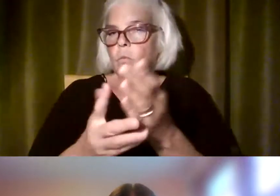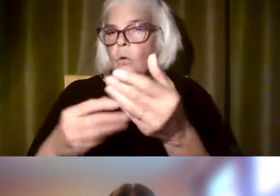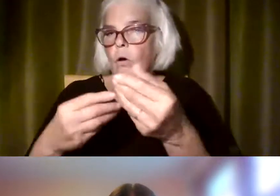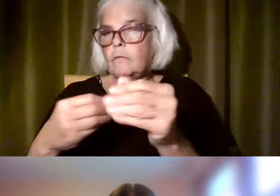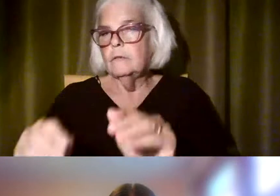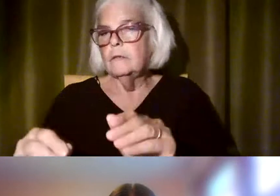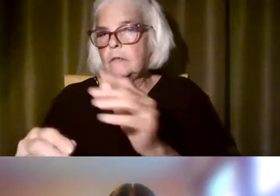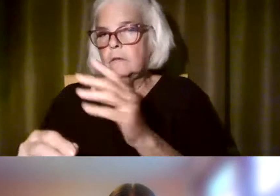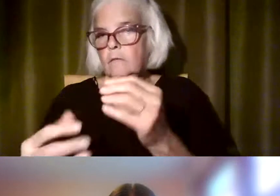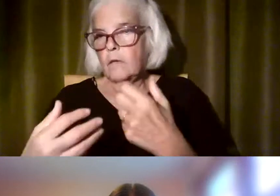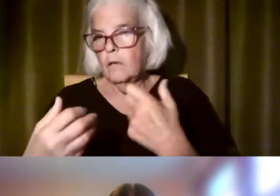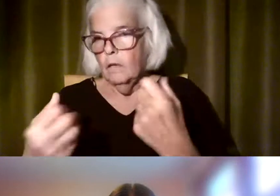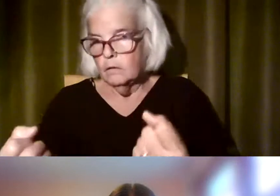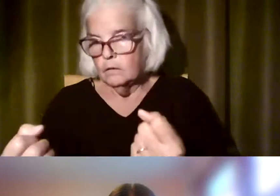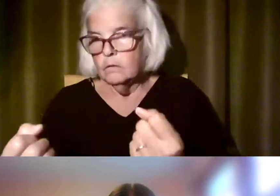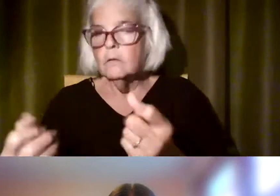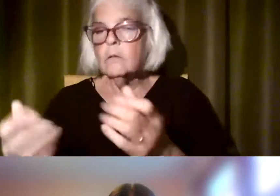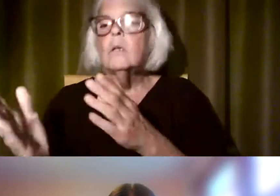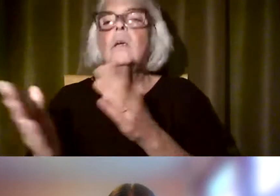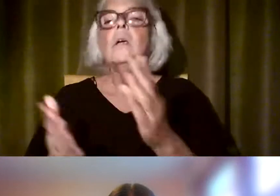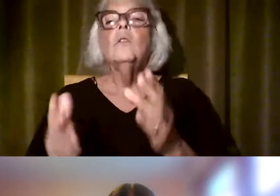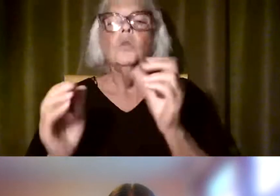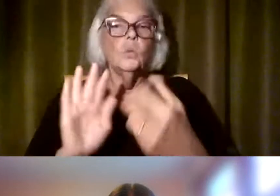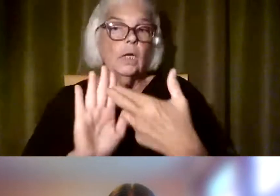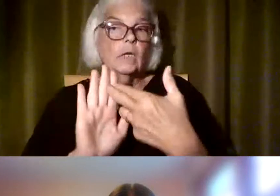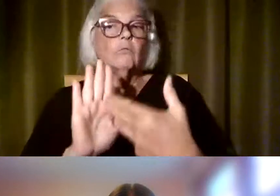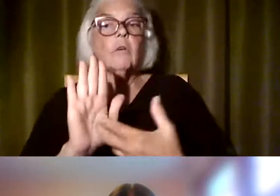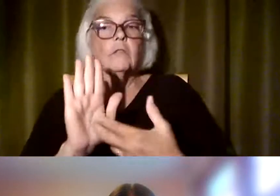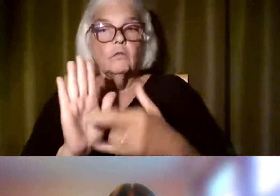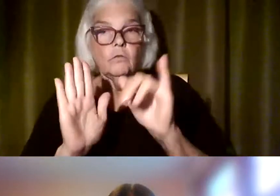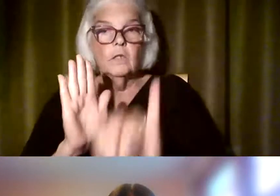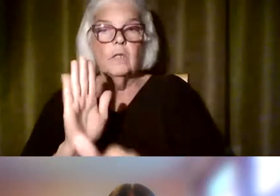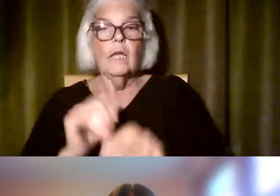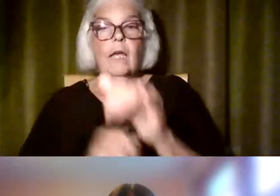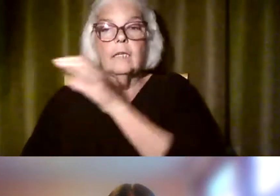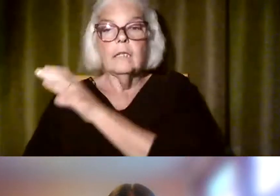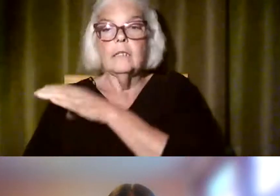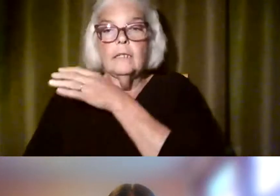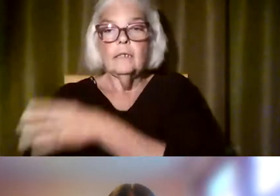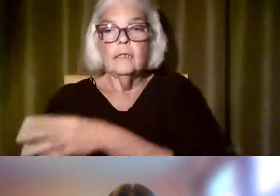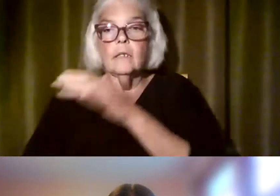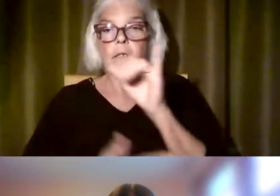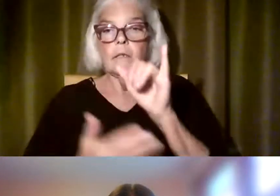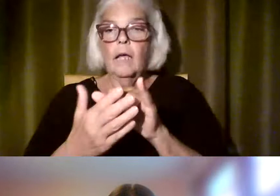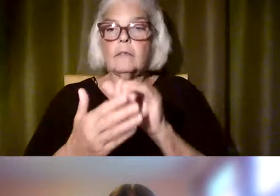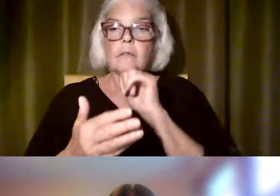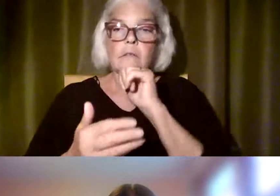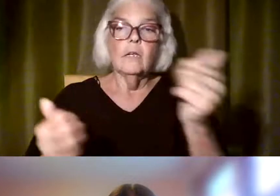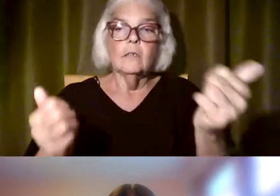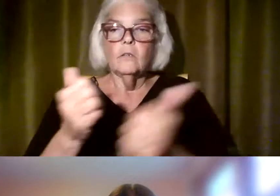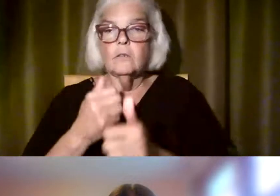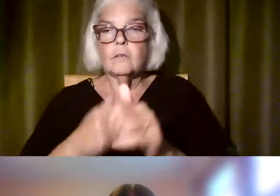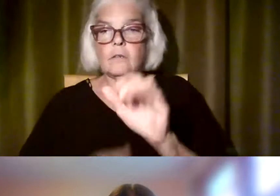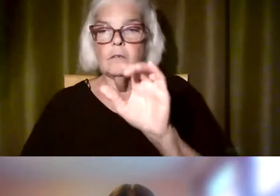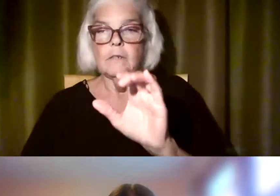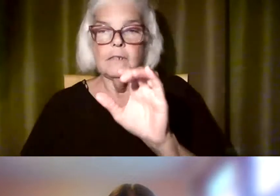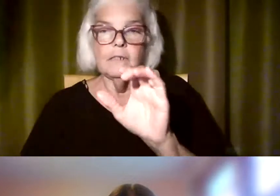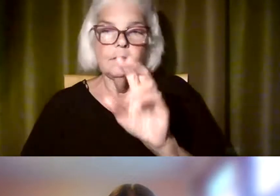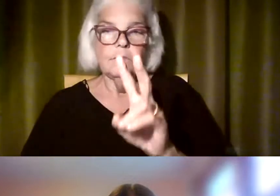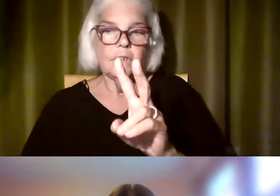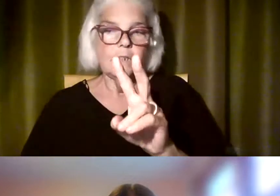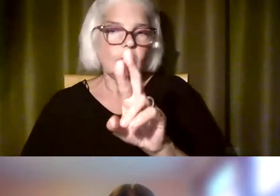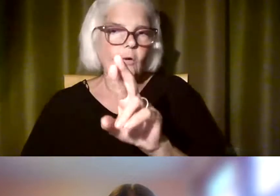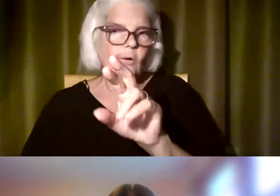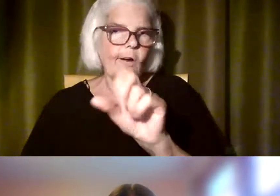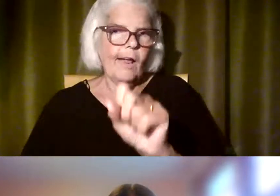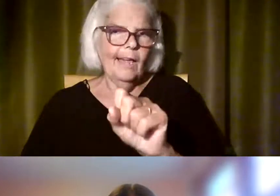clinics that are not part of that TVRS Vermont. I can't even remember the name of the website any